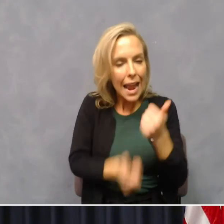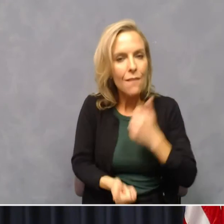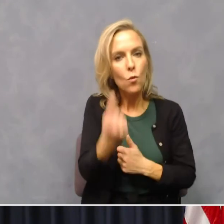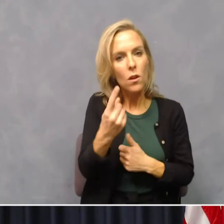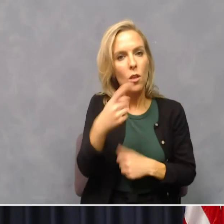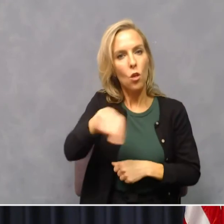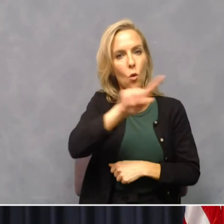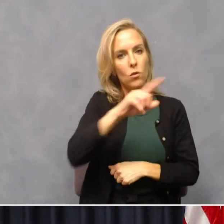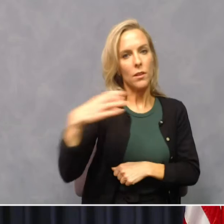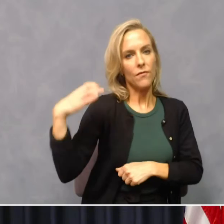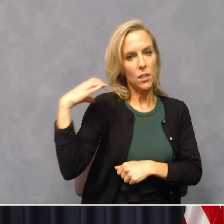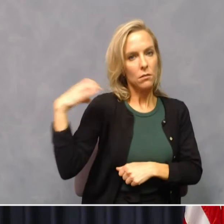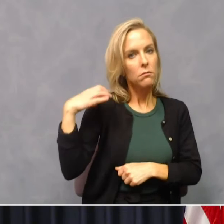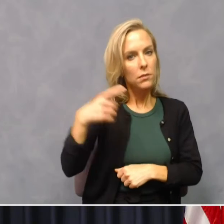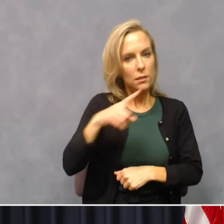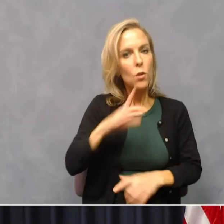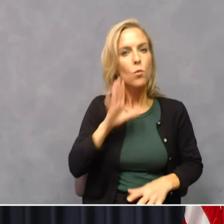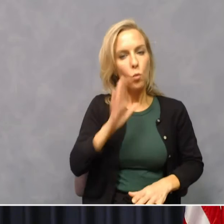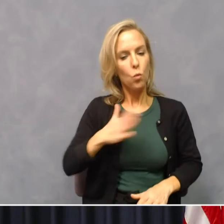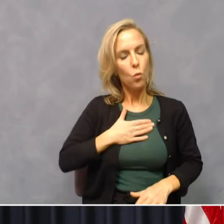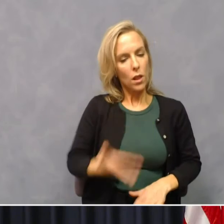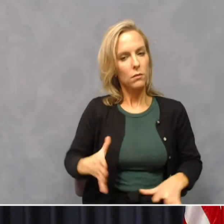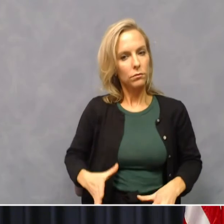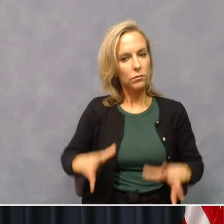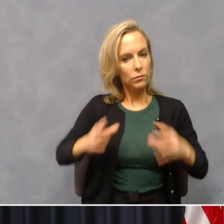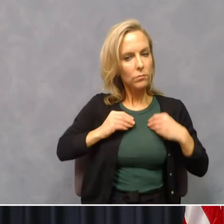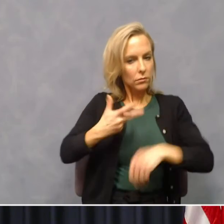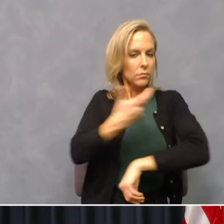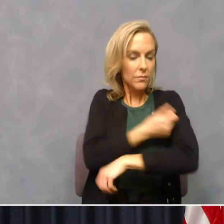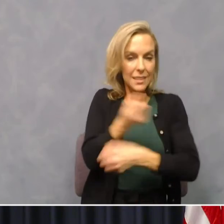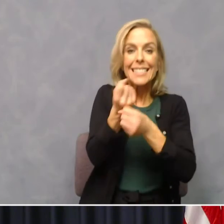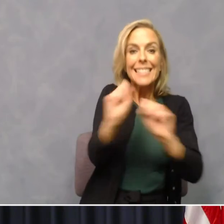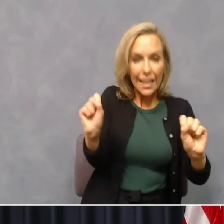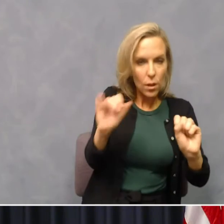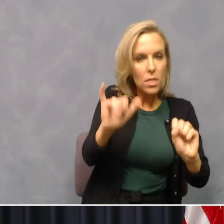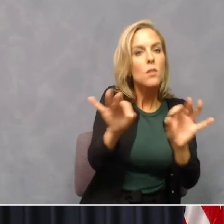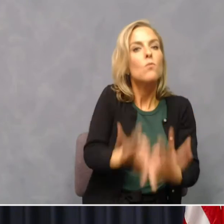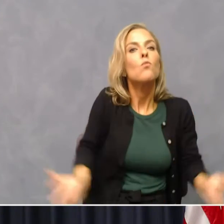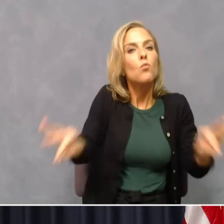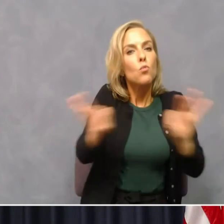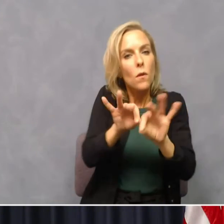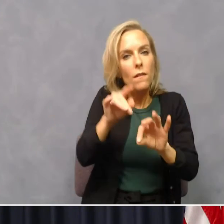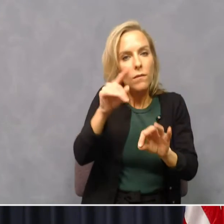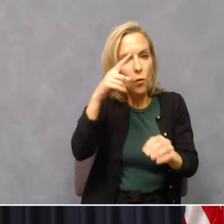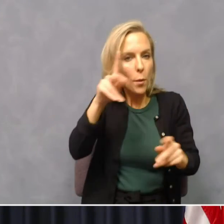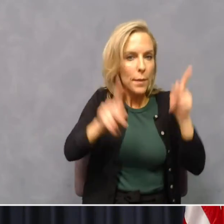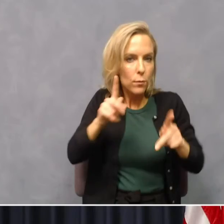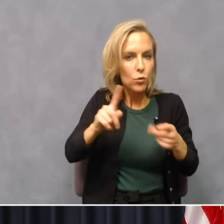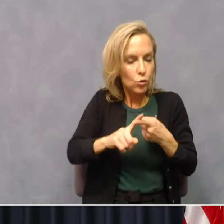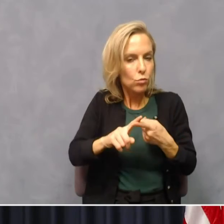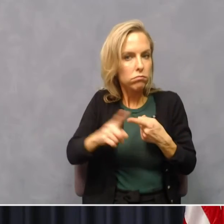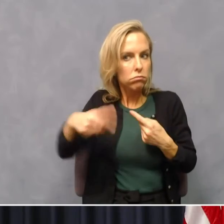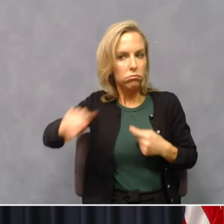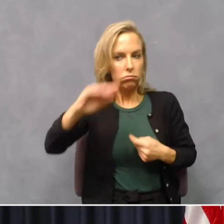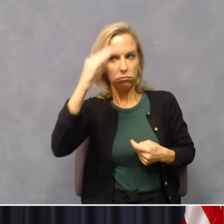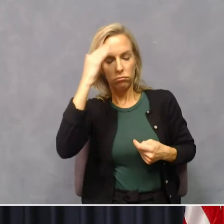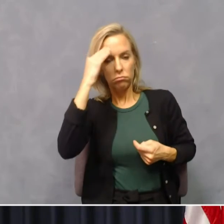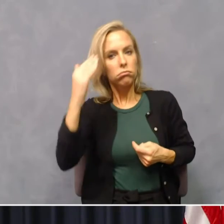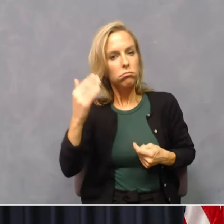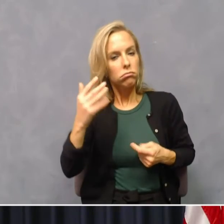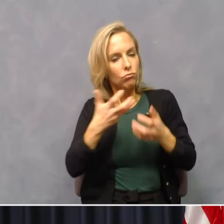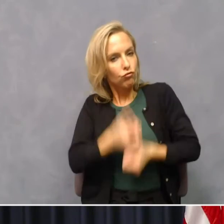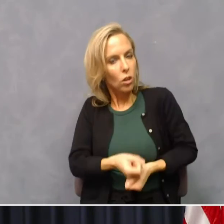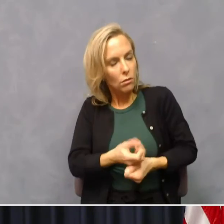officials said they will take it, that it's safe, and that's important for people to hear. Al Cross from Kentucky